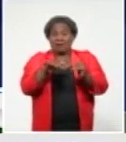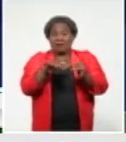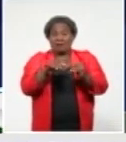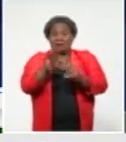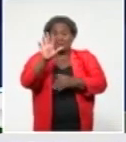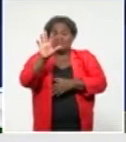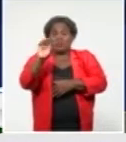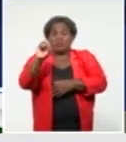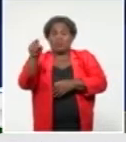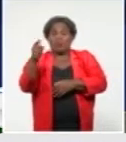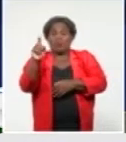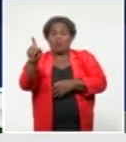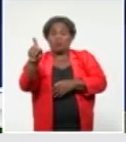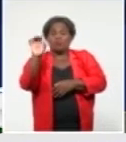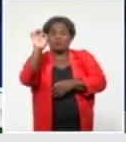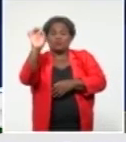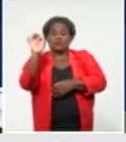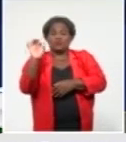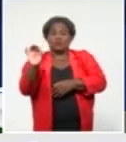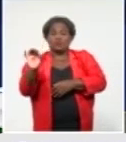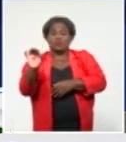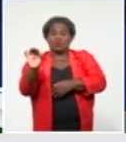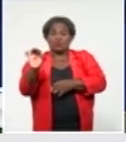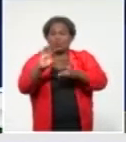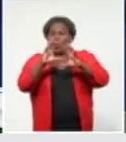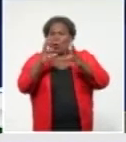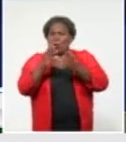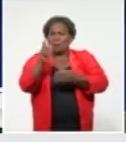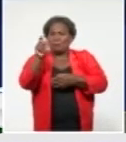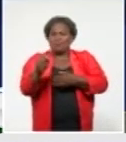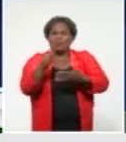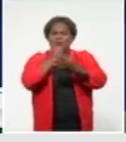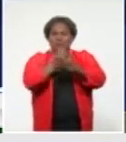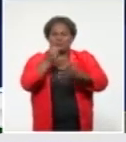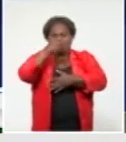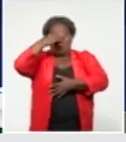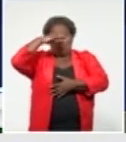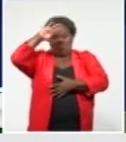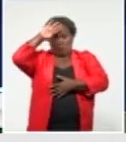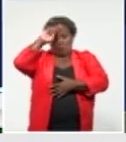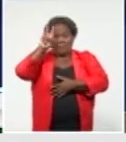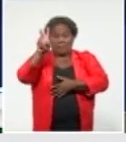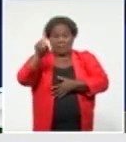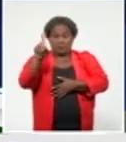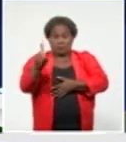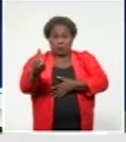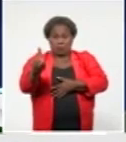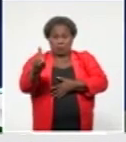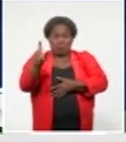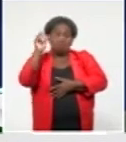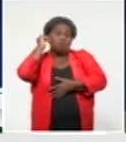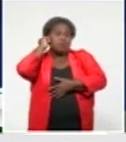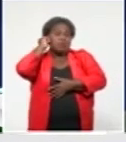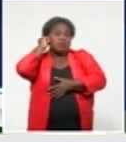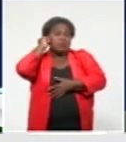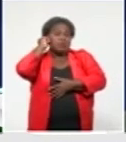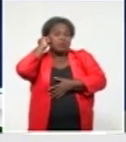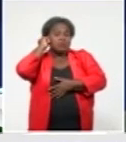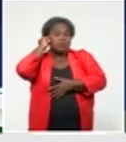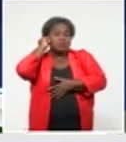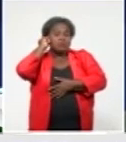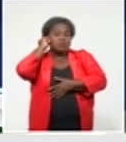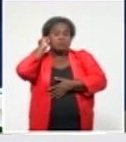or individuals under the age of 20 because we're conducting an analysis along with the pediatric center, since they considered